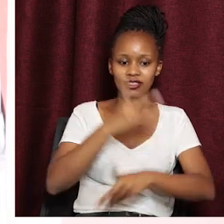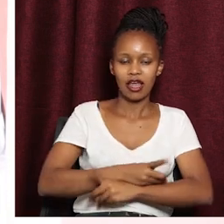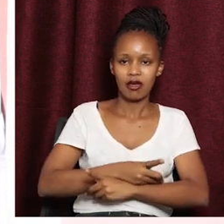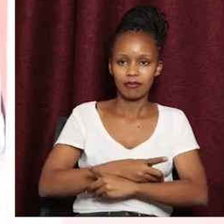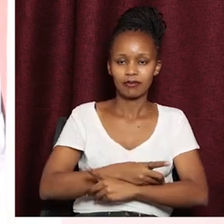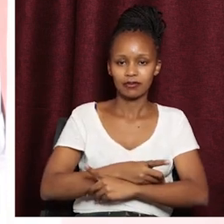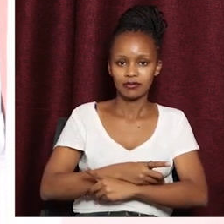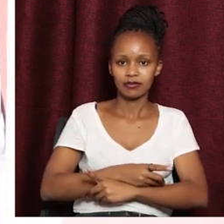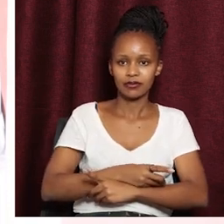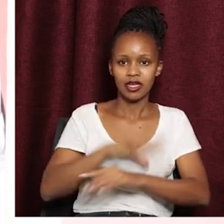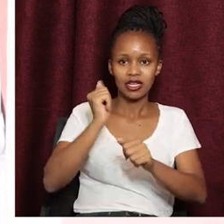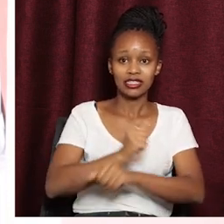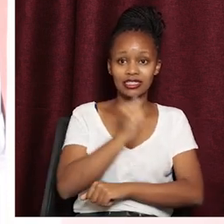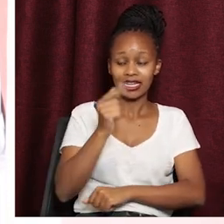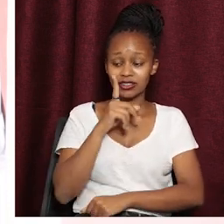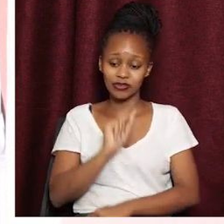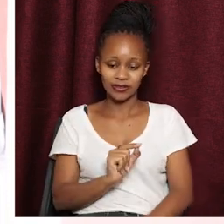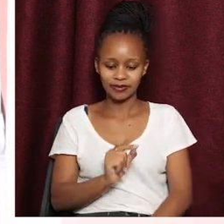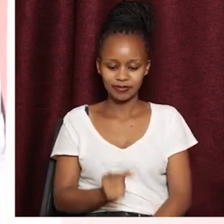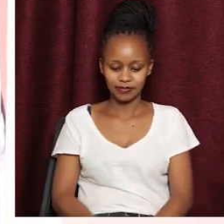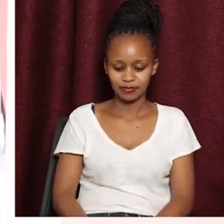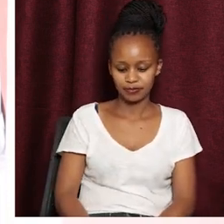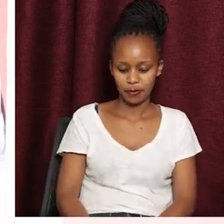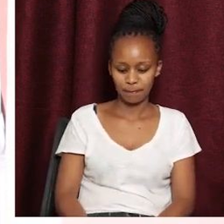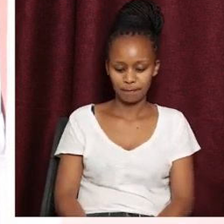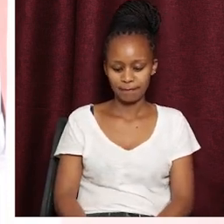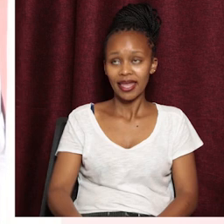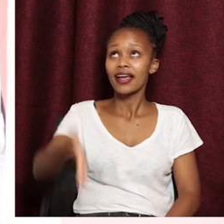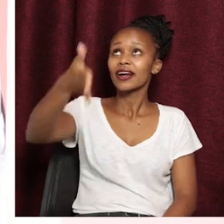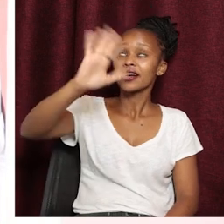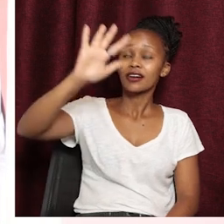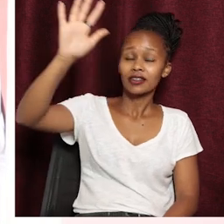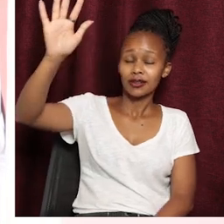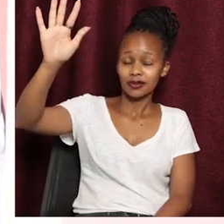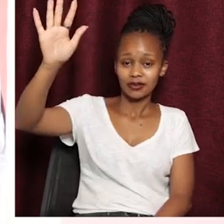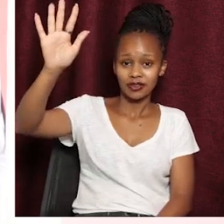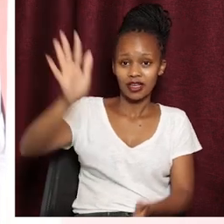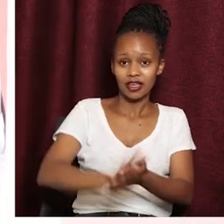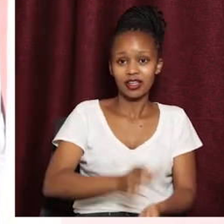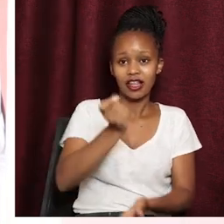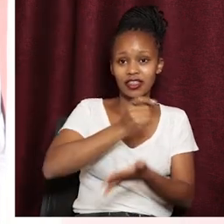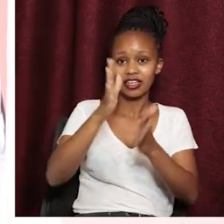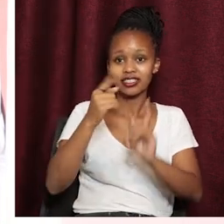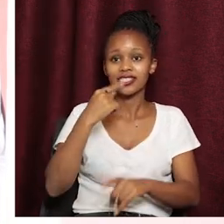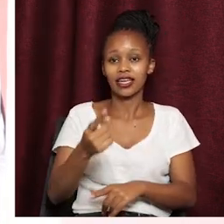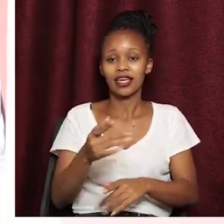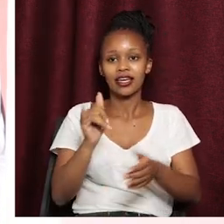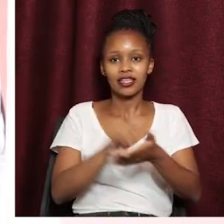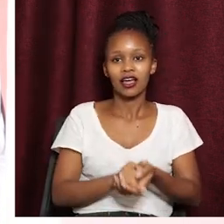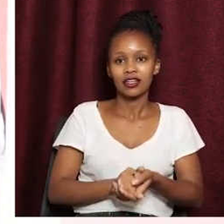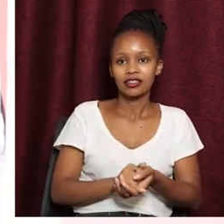day, resurrection. He is God. And one writer says